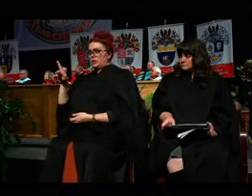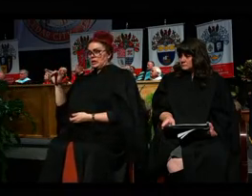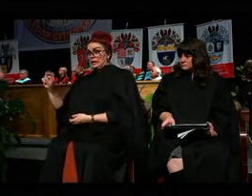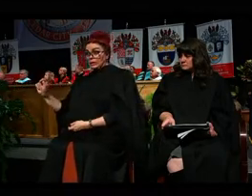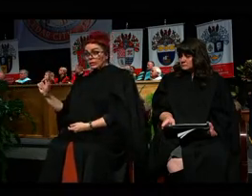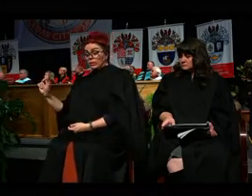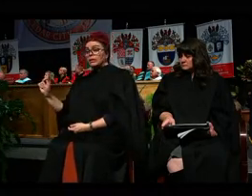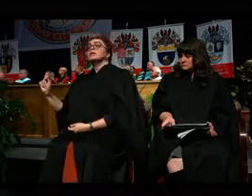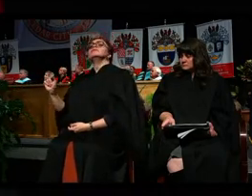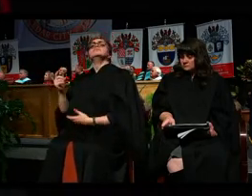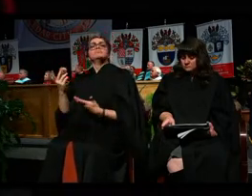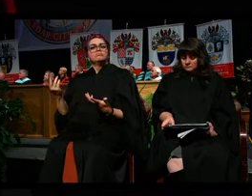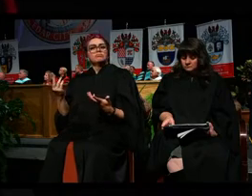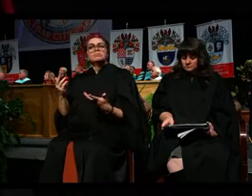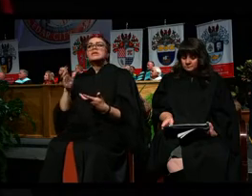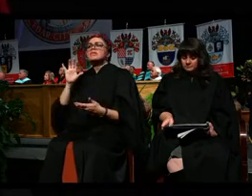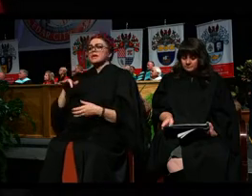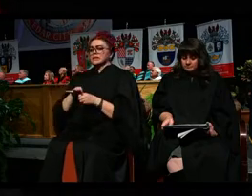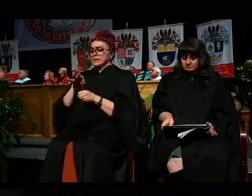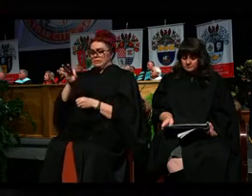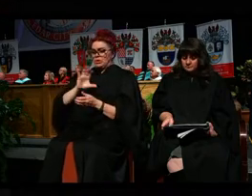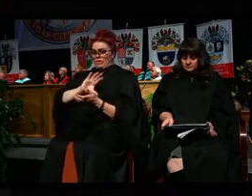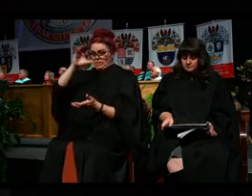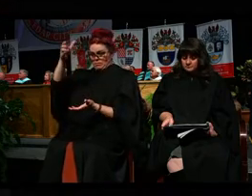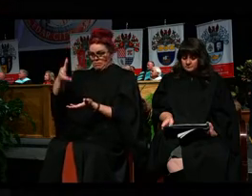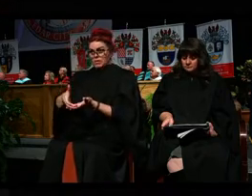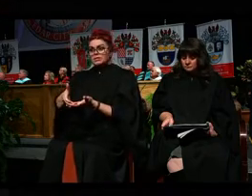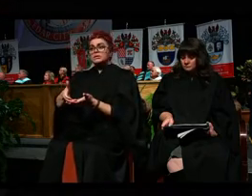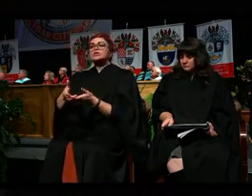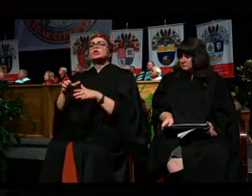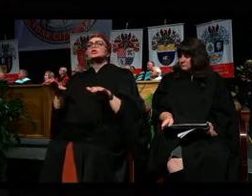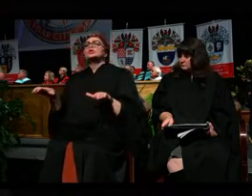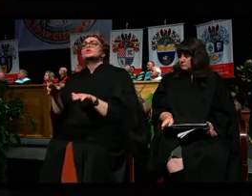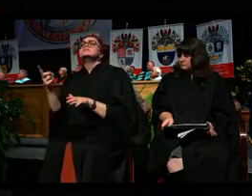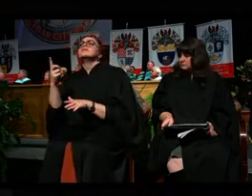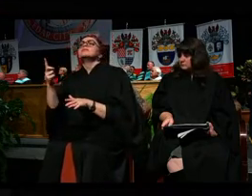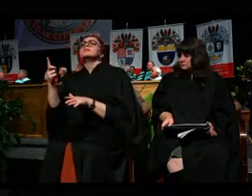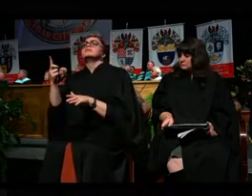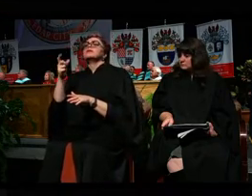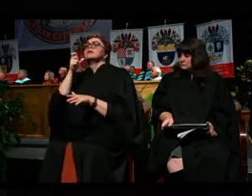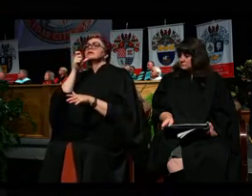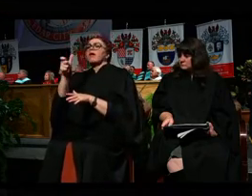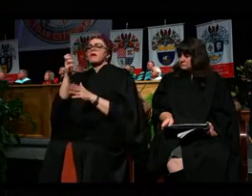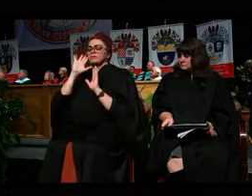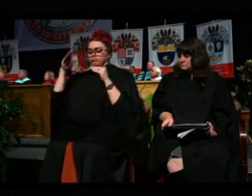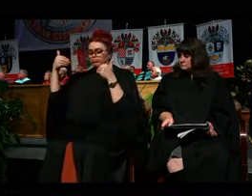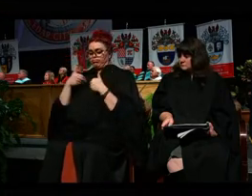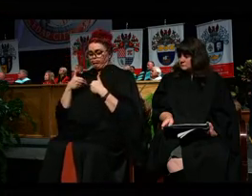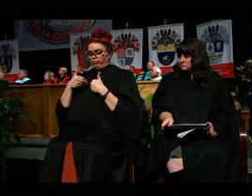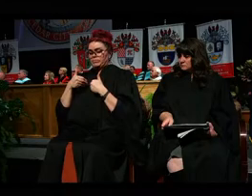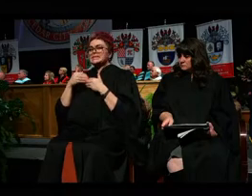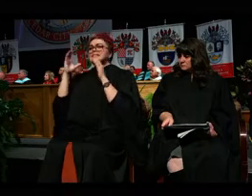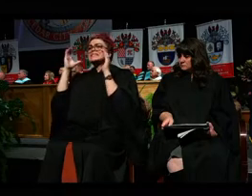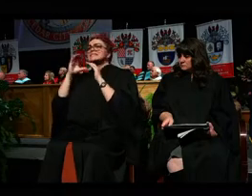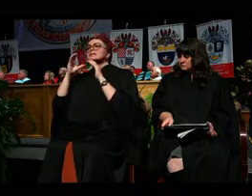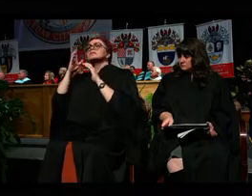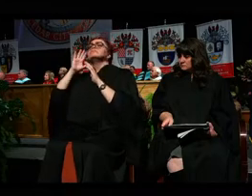And so the spirit of abundance is doing something beyond yourself. It's seeking beyond you.